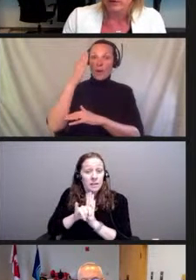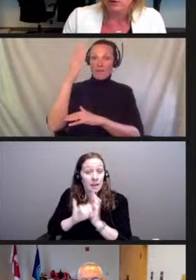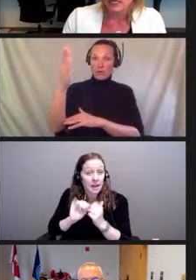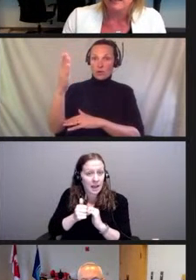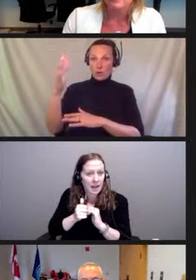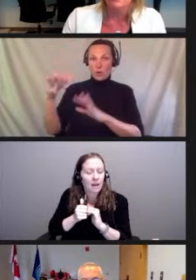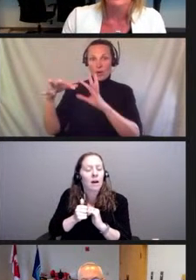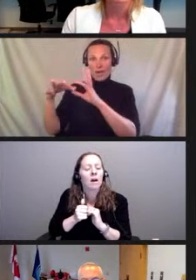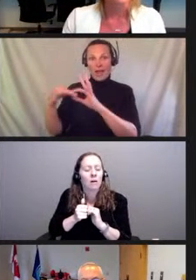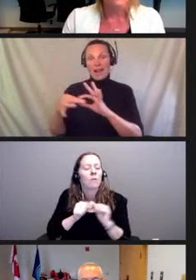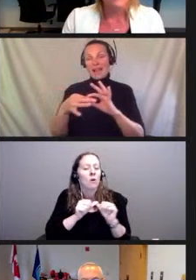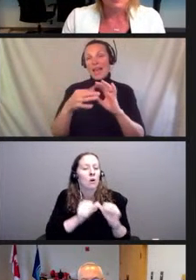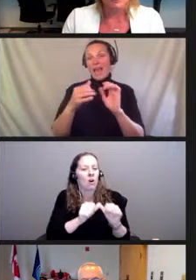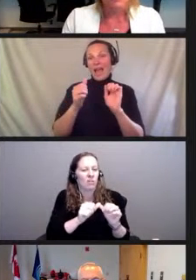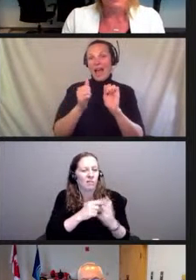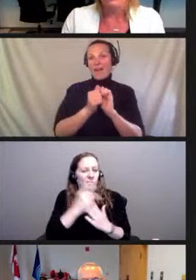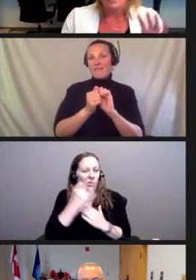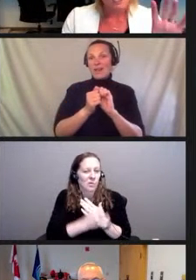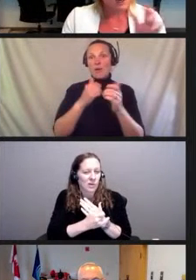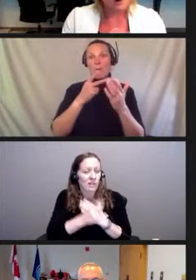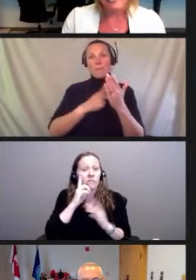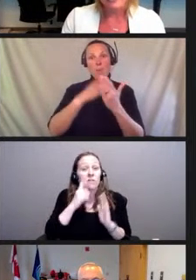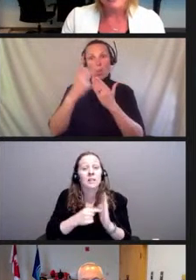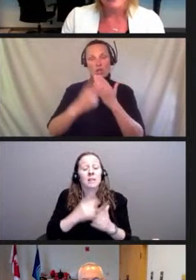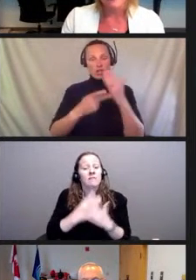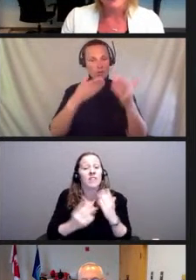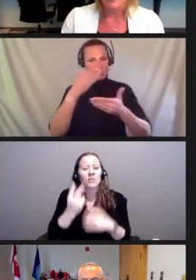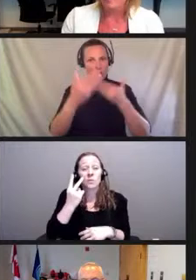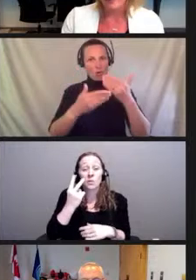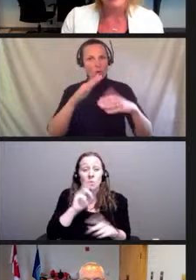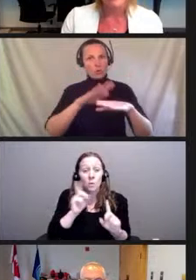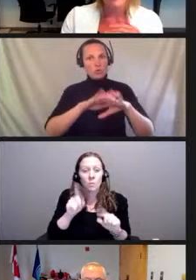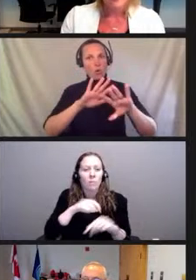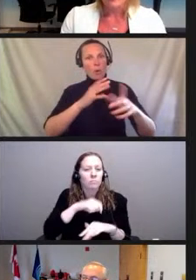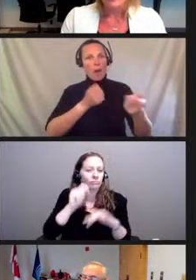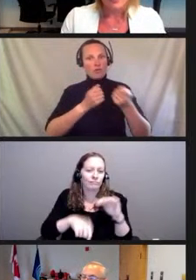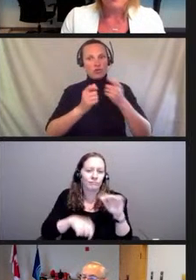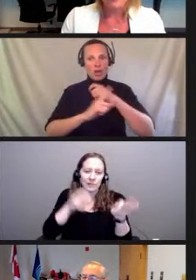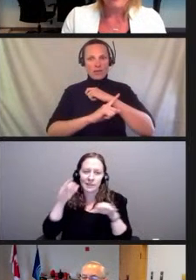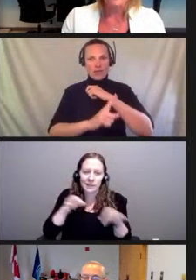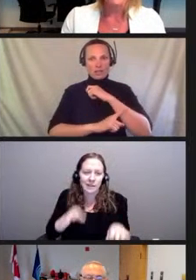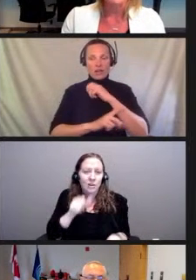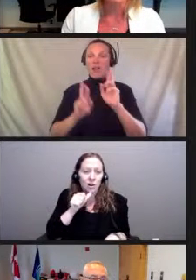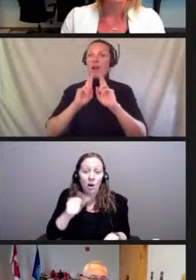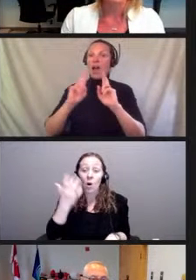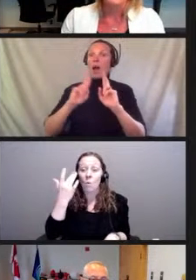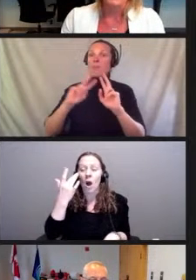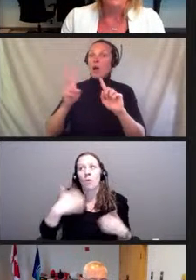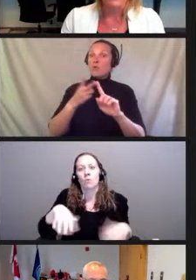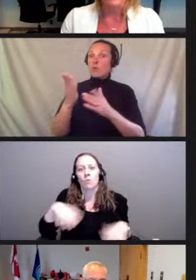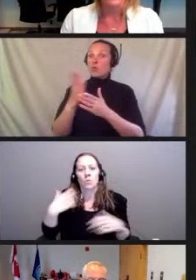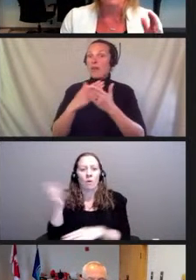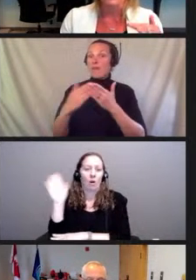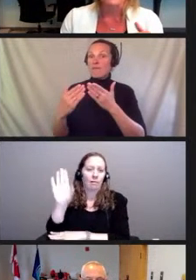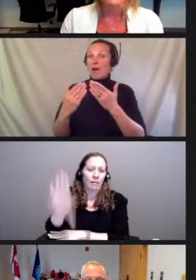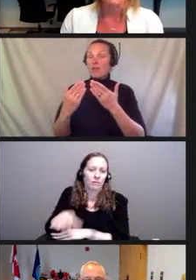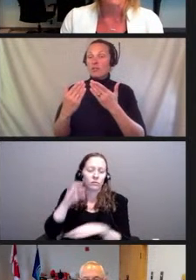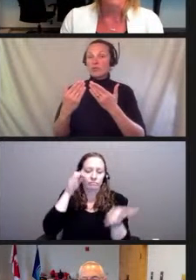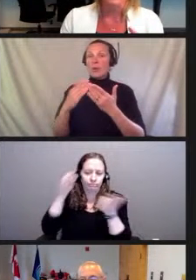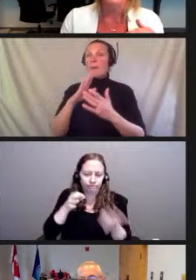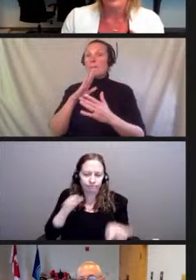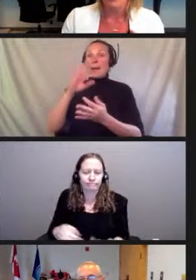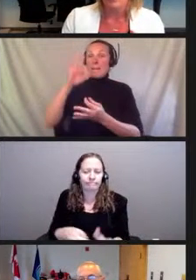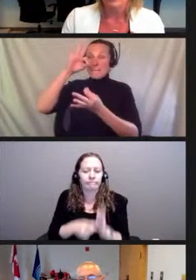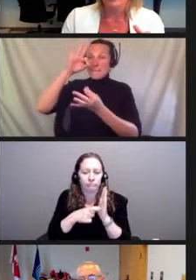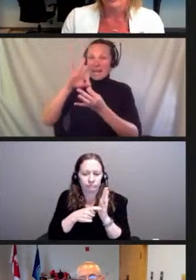component projects. So the Phase 2 report, I'm not going to go into detail because I could hold you up all afternoon, but we do provide a more detailed